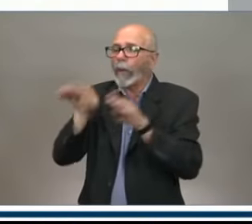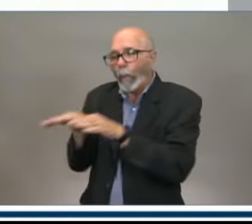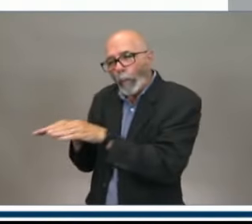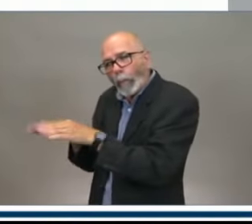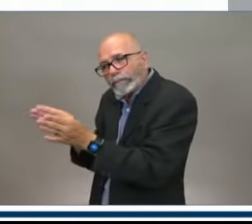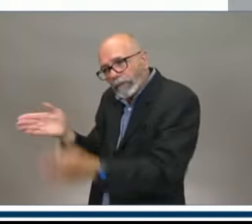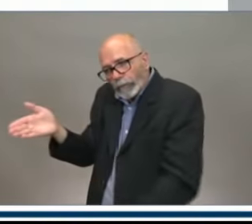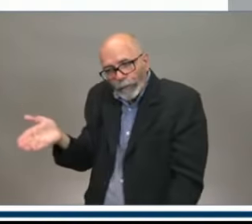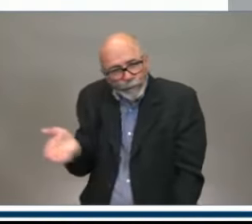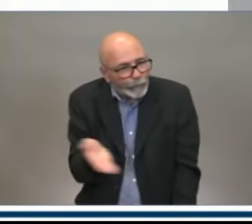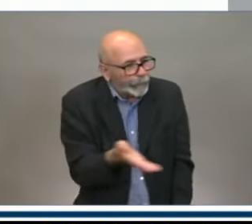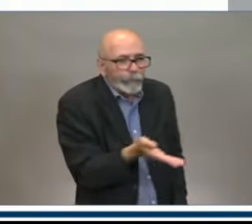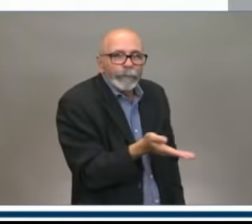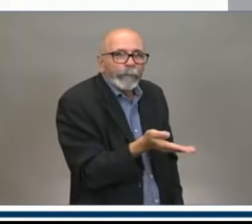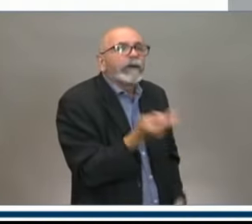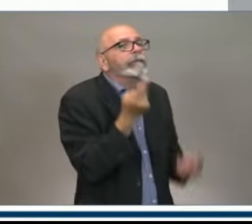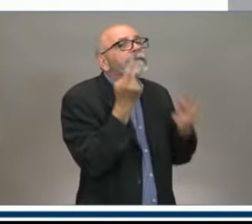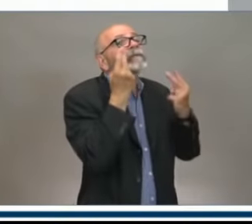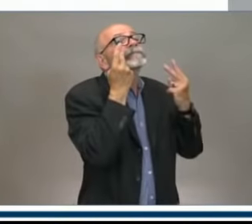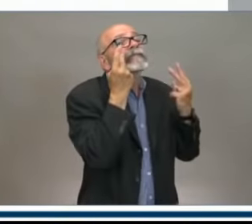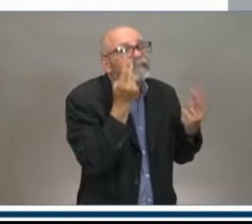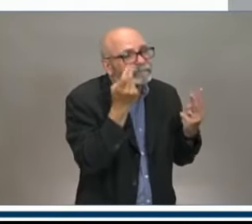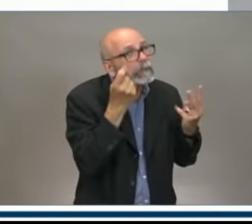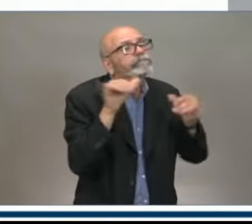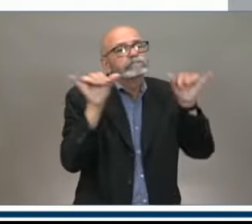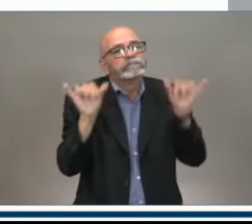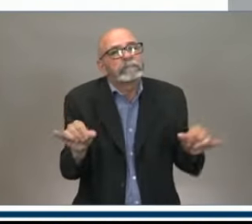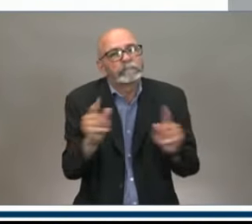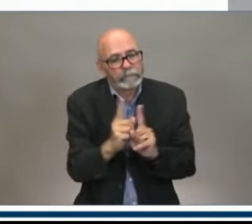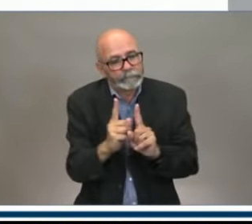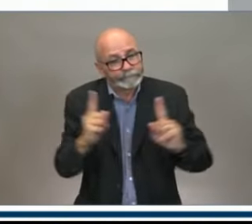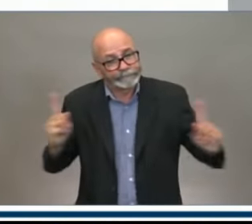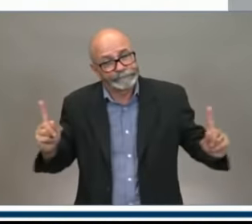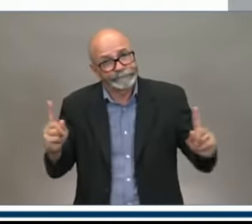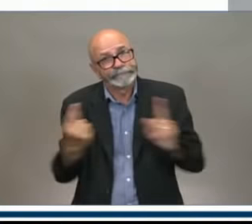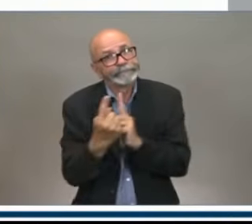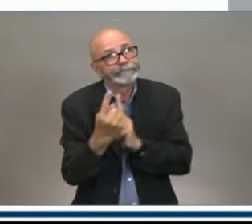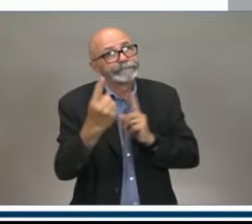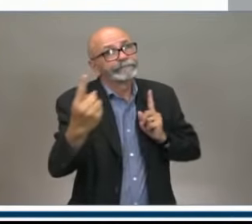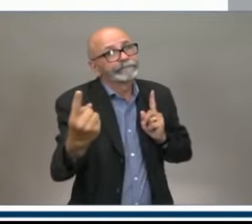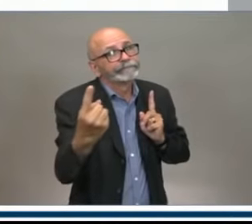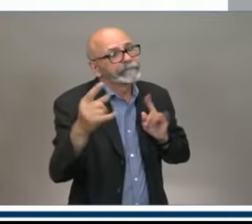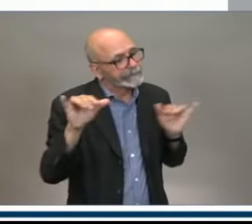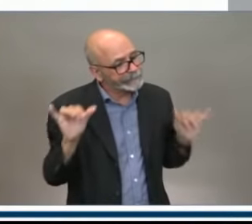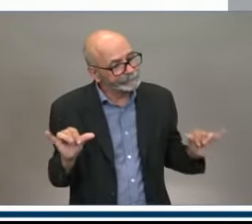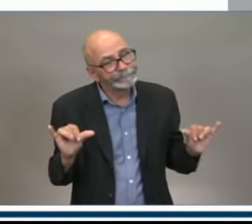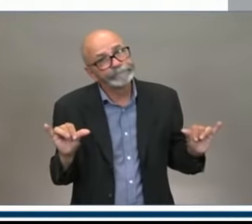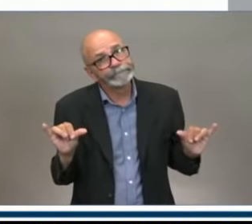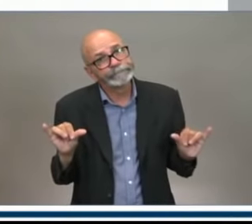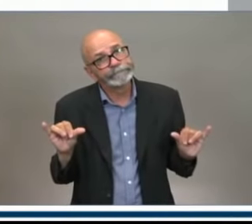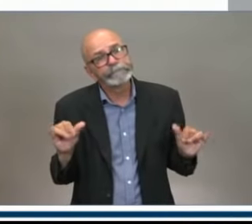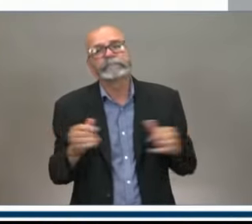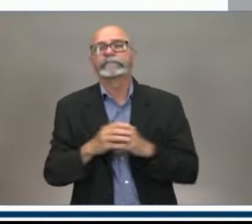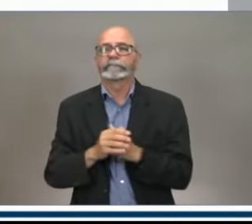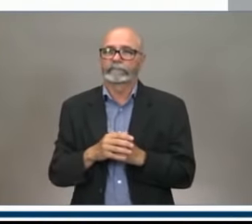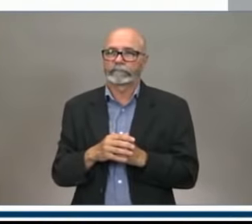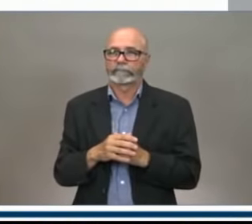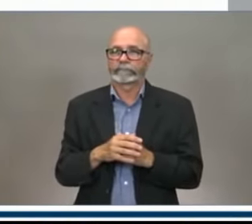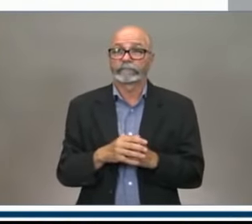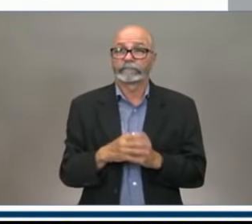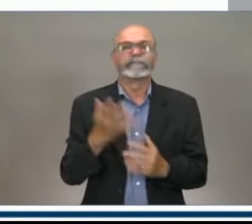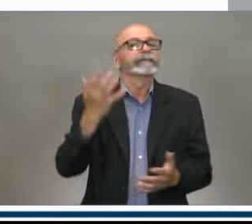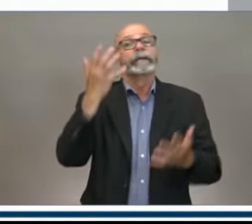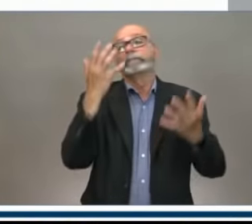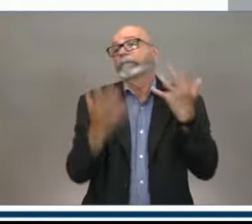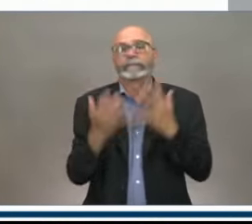restrictions on visits. But again, we need to do that carefully. In closing, I just want to say some people may have noticed I'm wearing a